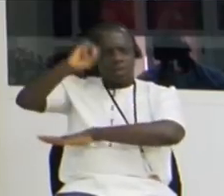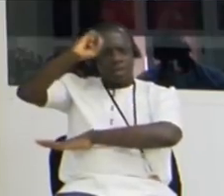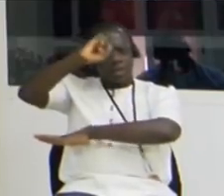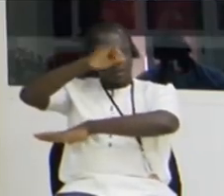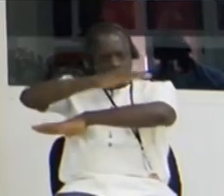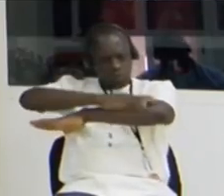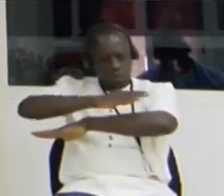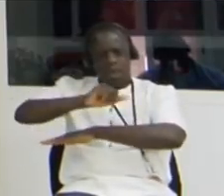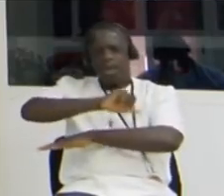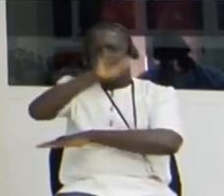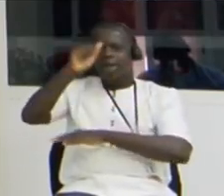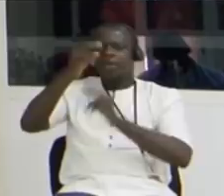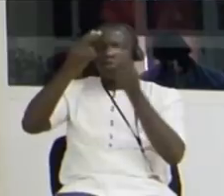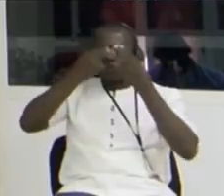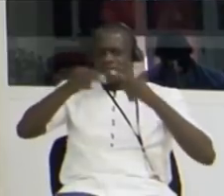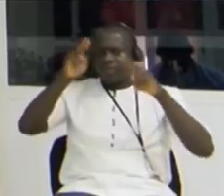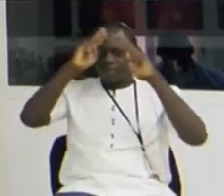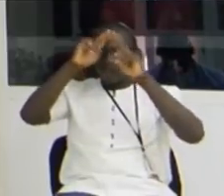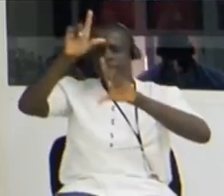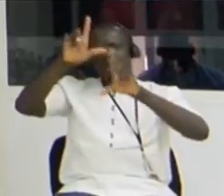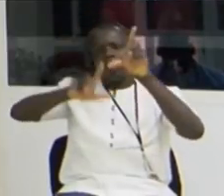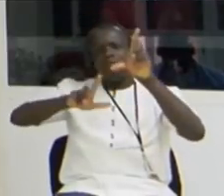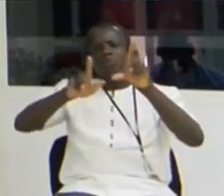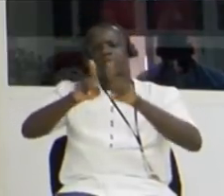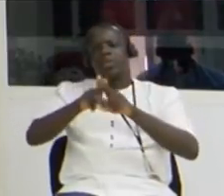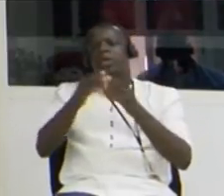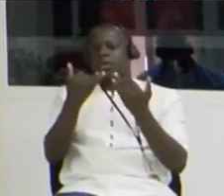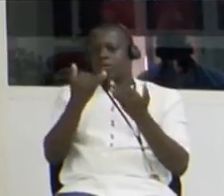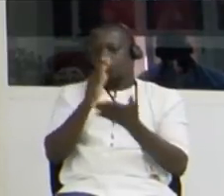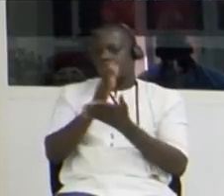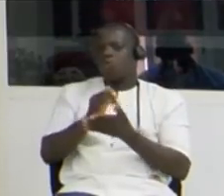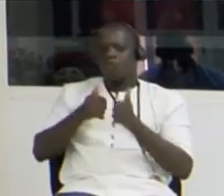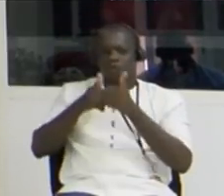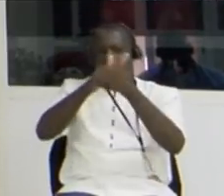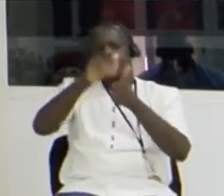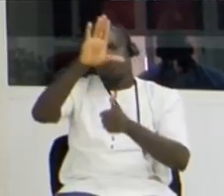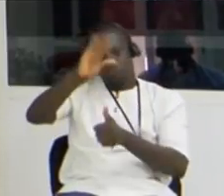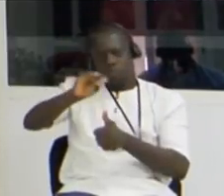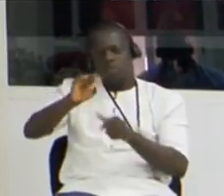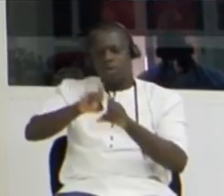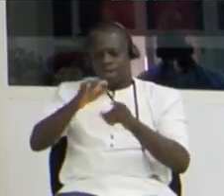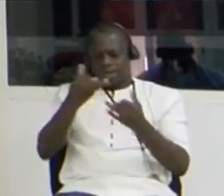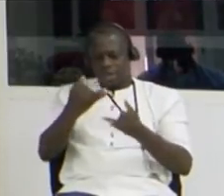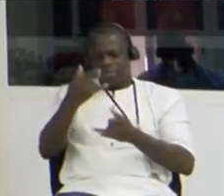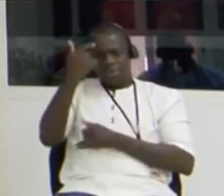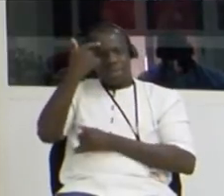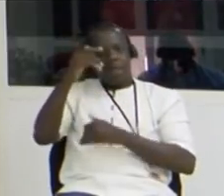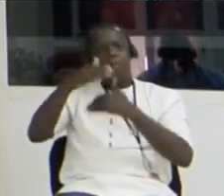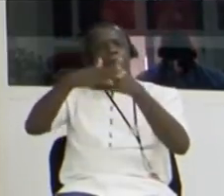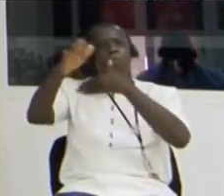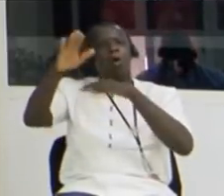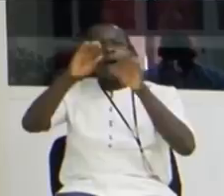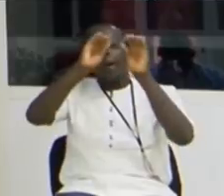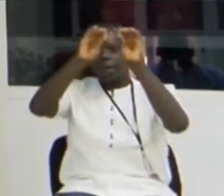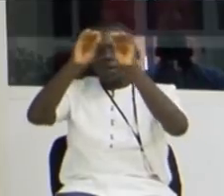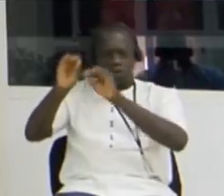done. In addition to that, we try to make it more educational. And during the boot